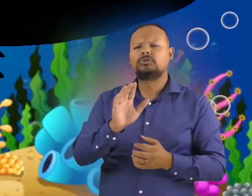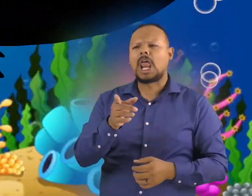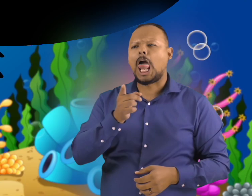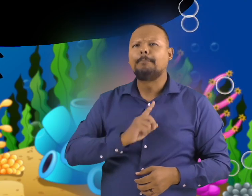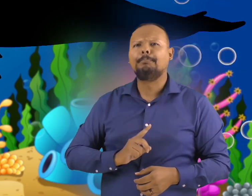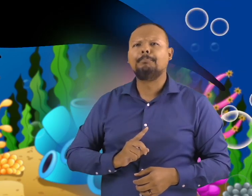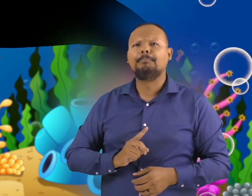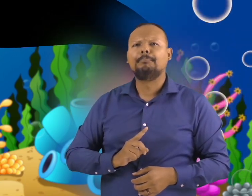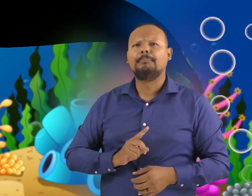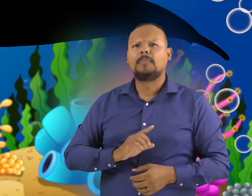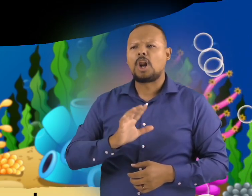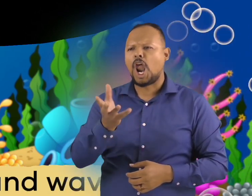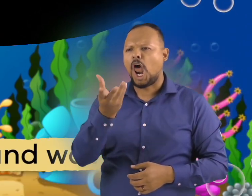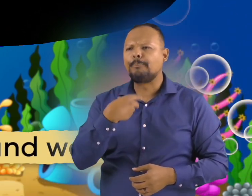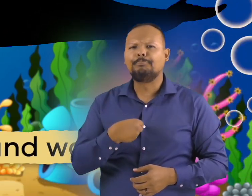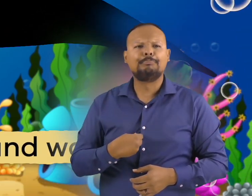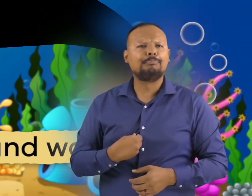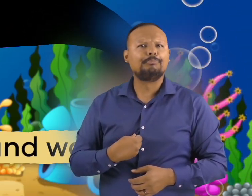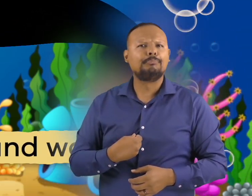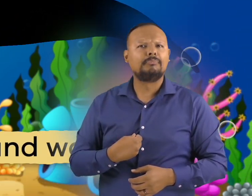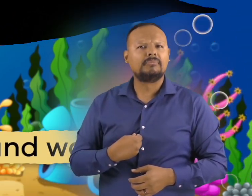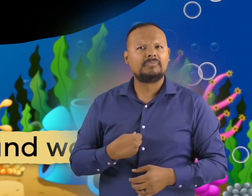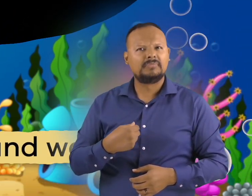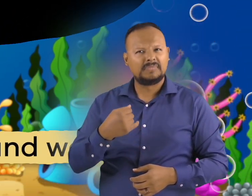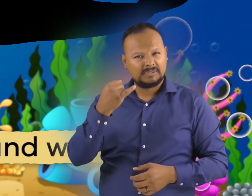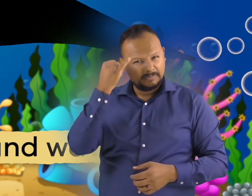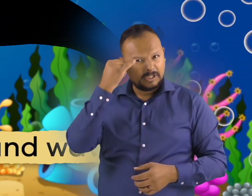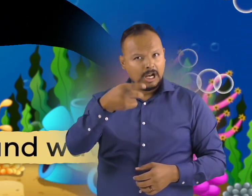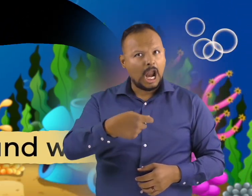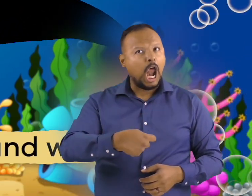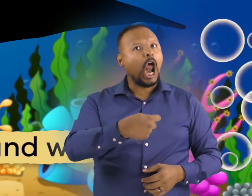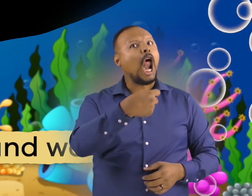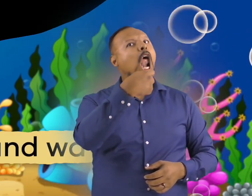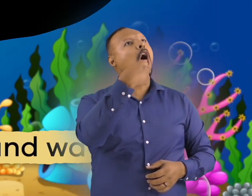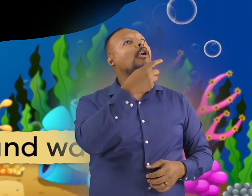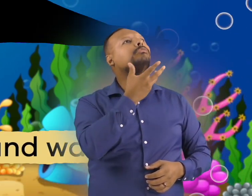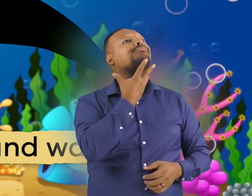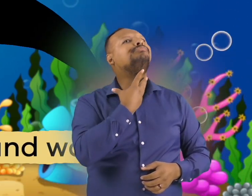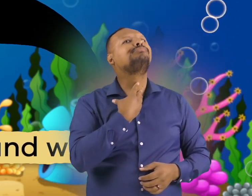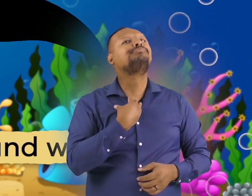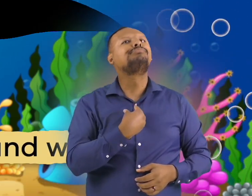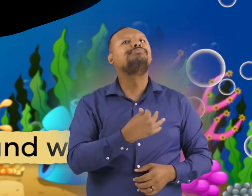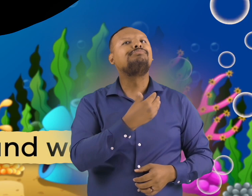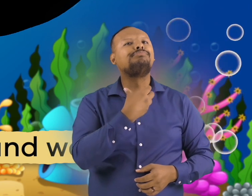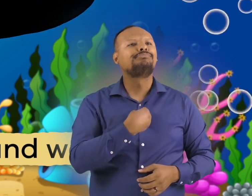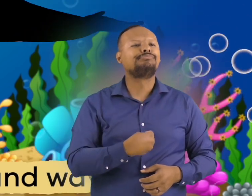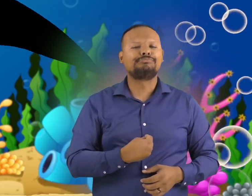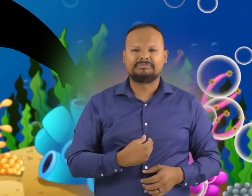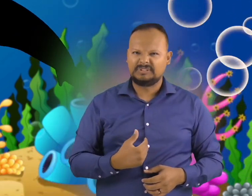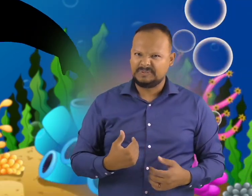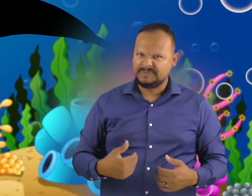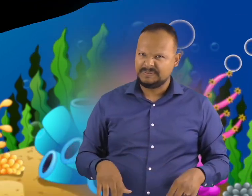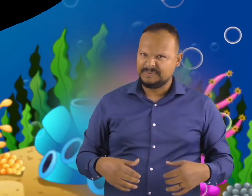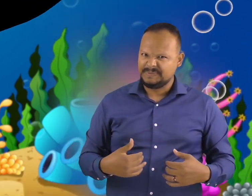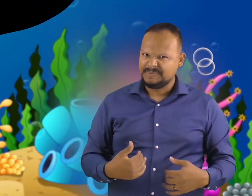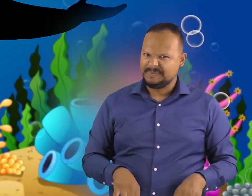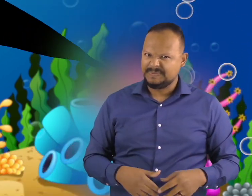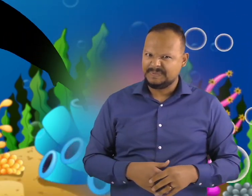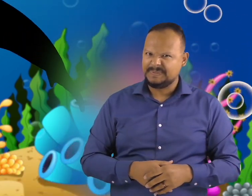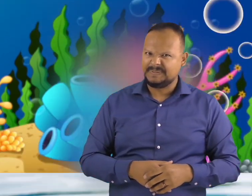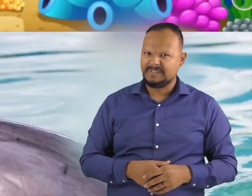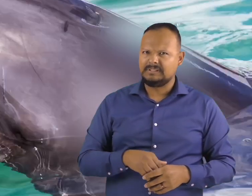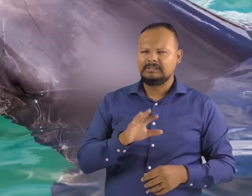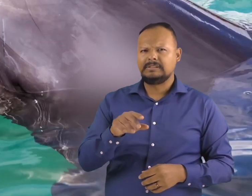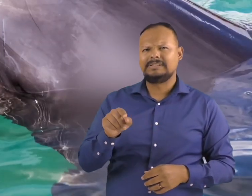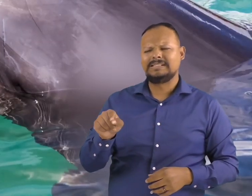A dolphin is like a bat because they both use echolocation, or sound waves, to navigate and